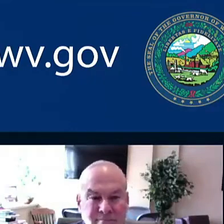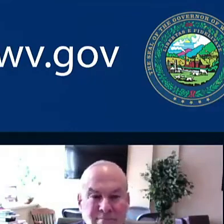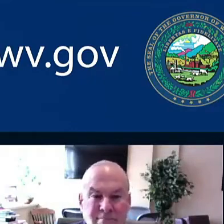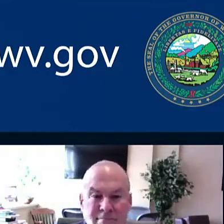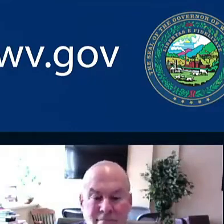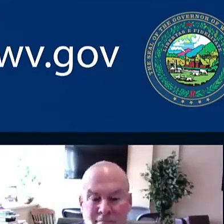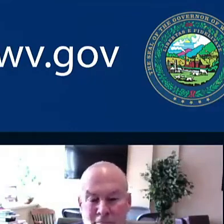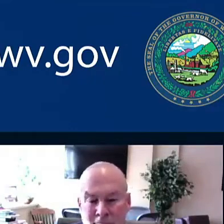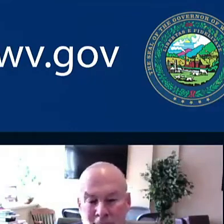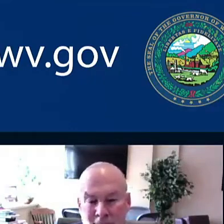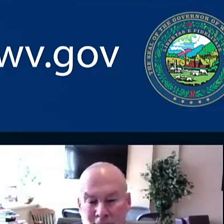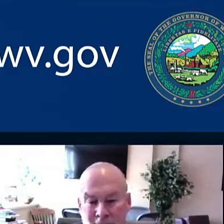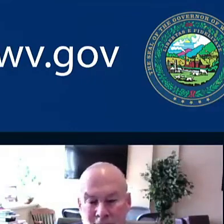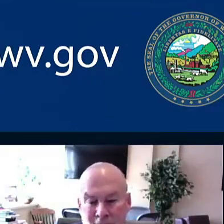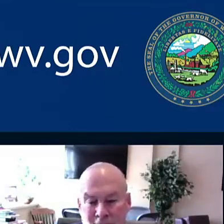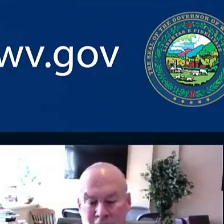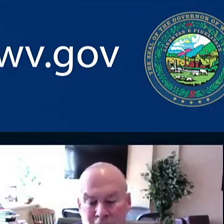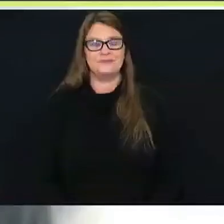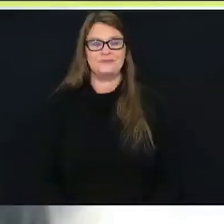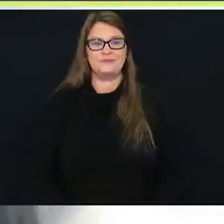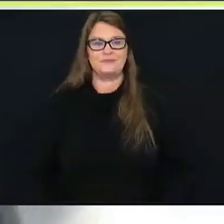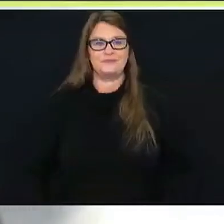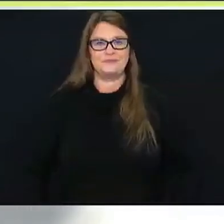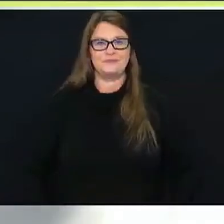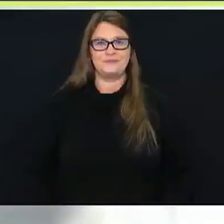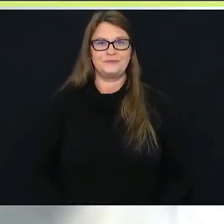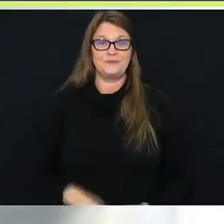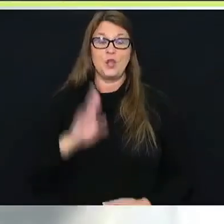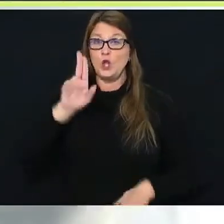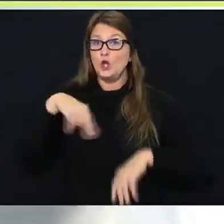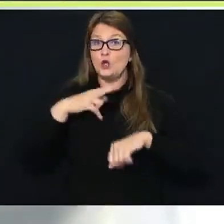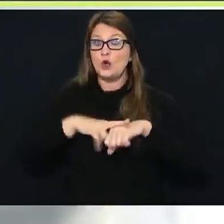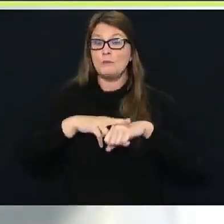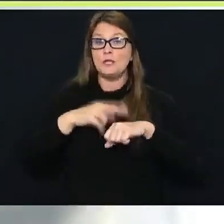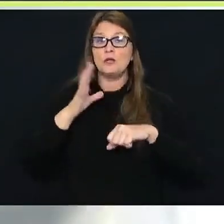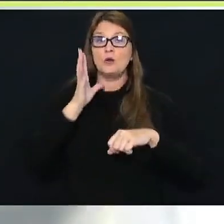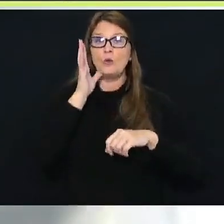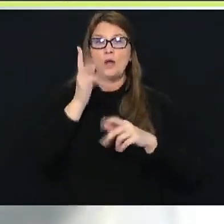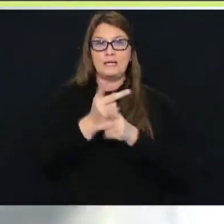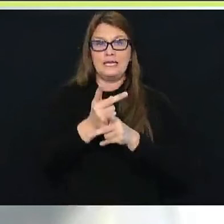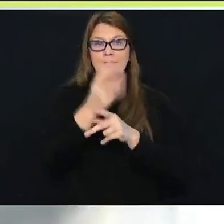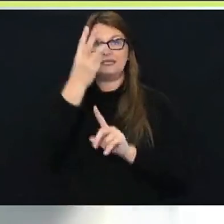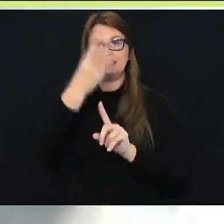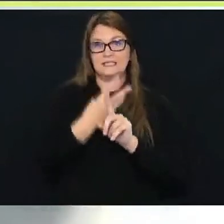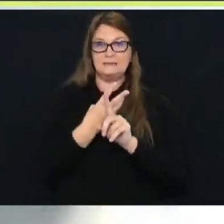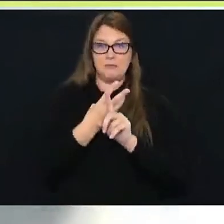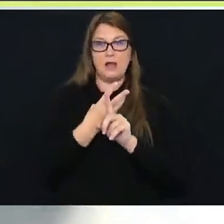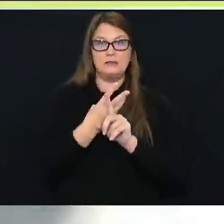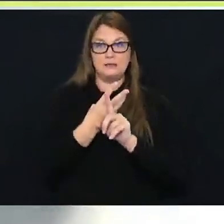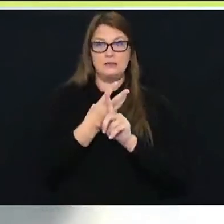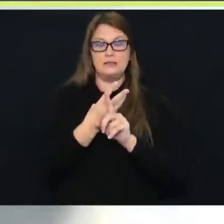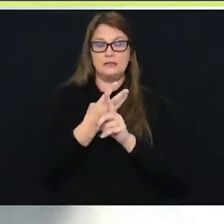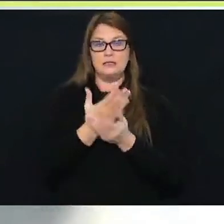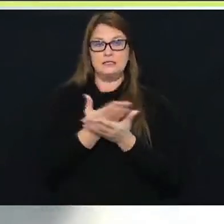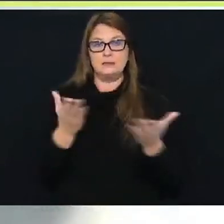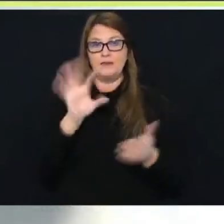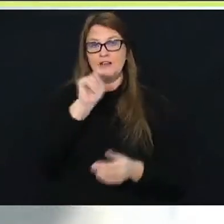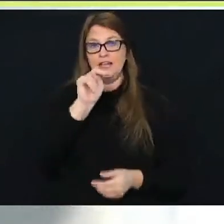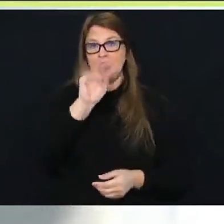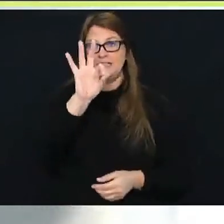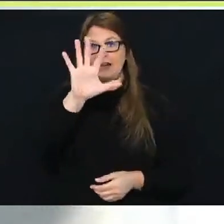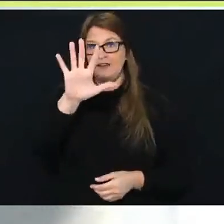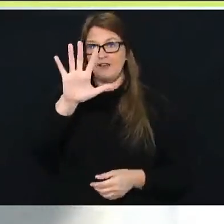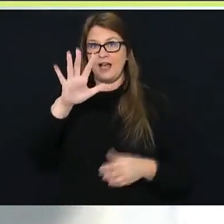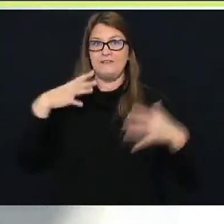bunch. Yes, Governor. Paul, we normally keep like a 6-month supply of